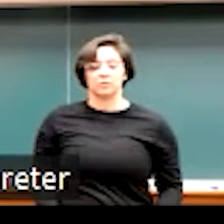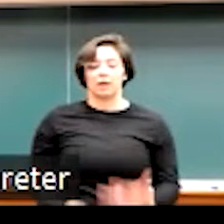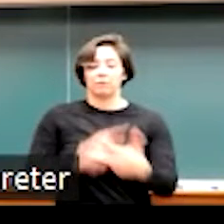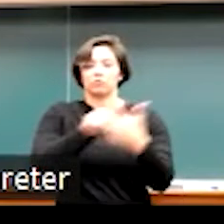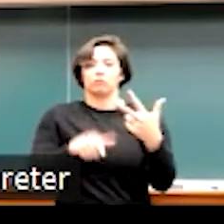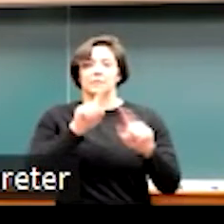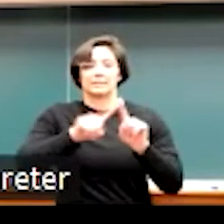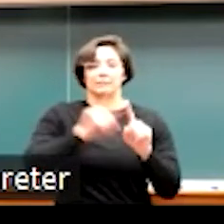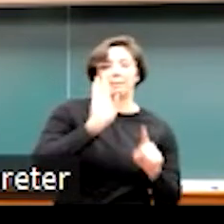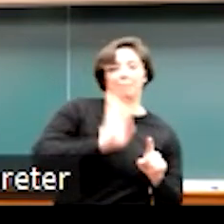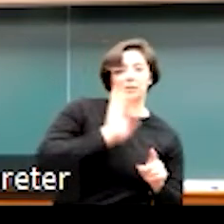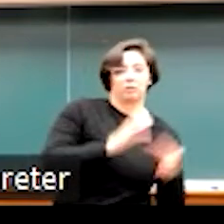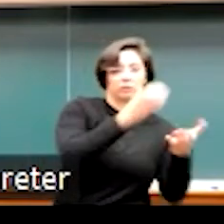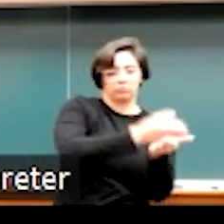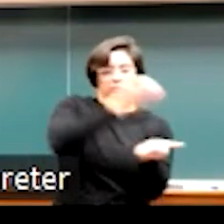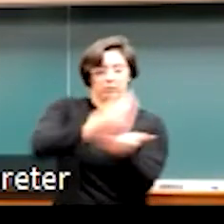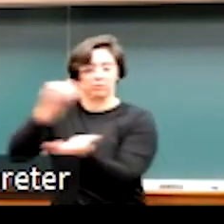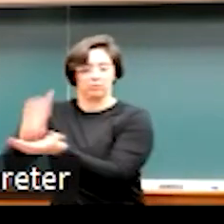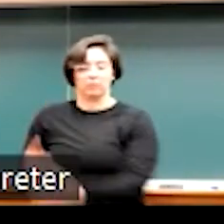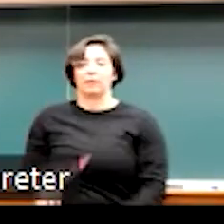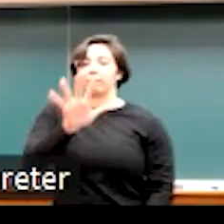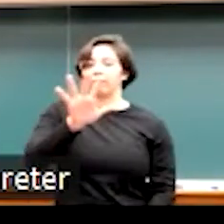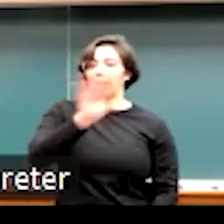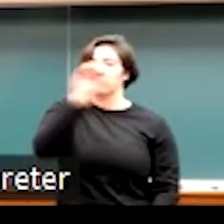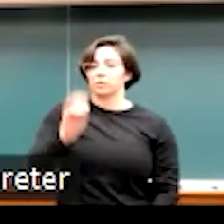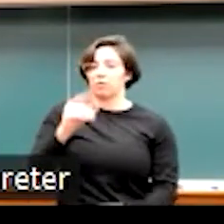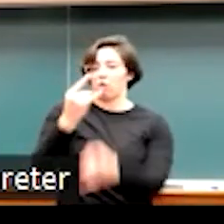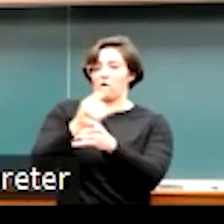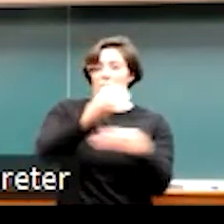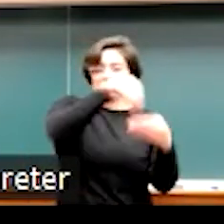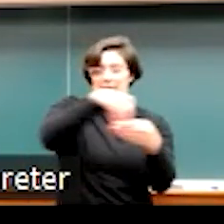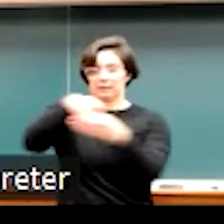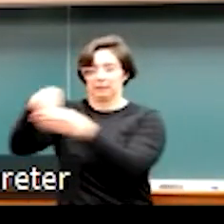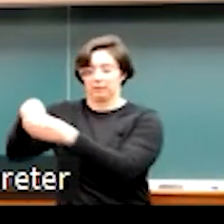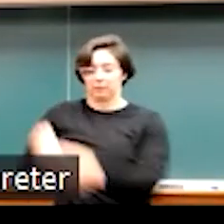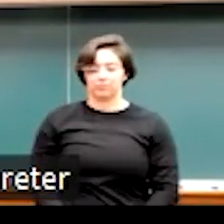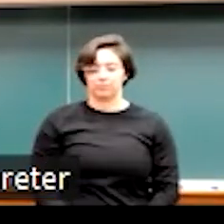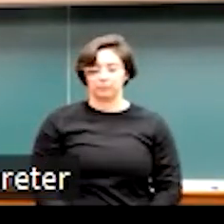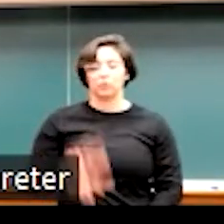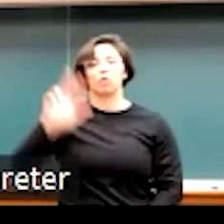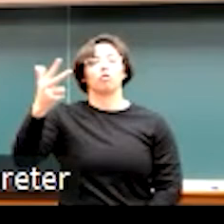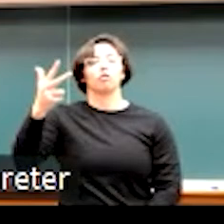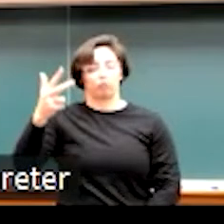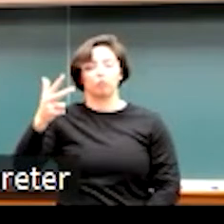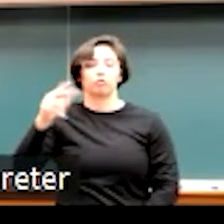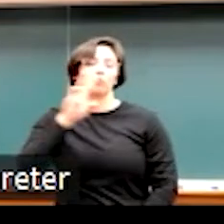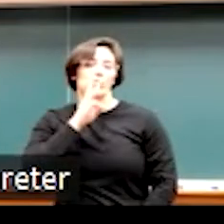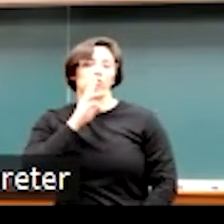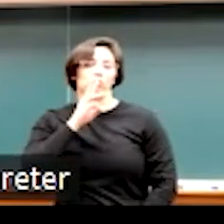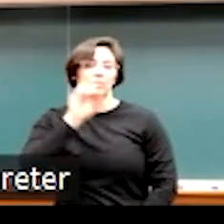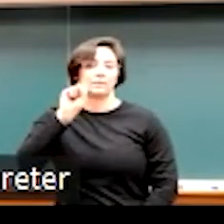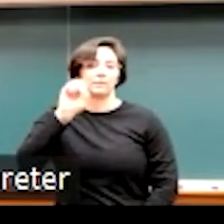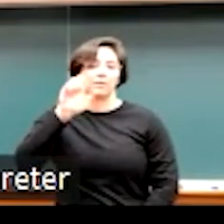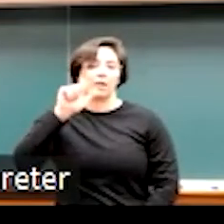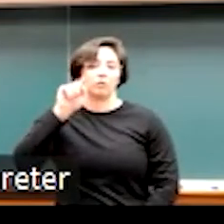different domestic beers at exactly 5% alcohol each. And in the third pitcher was seltzer water, because we don't want to test